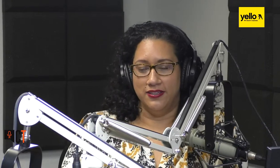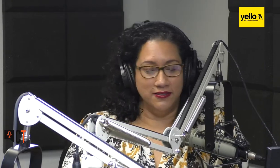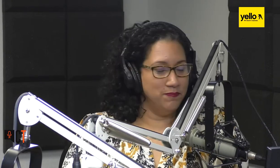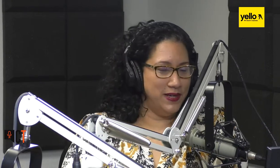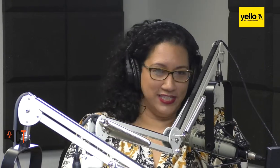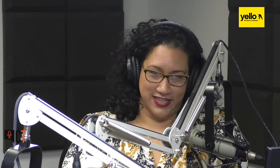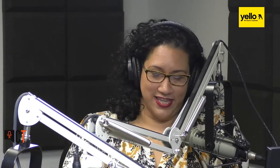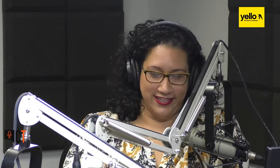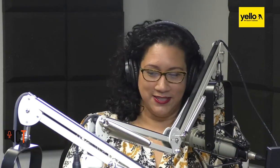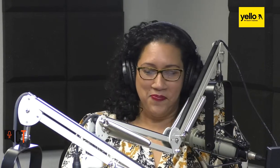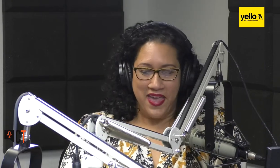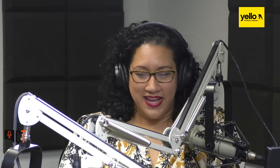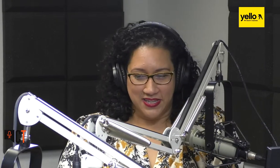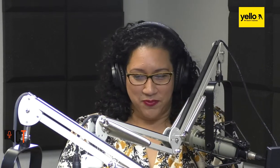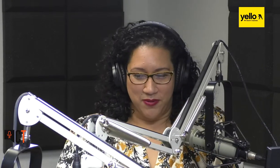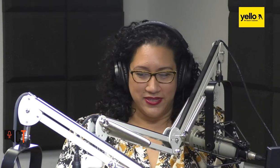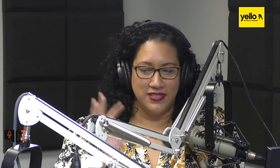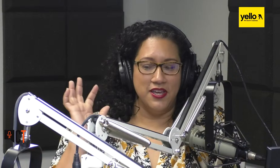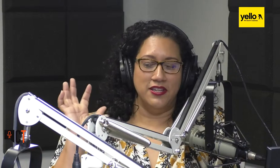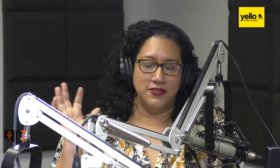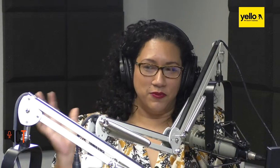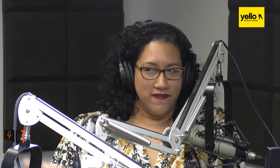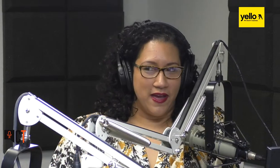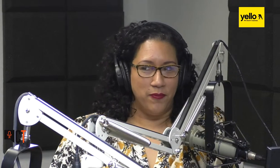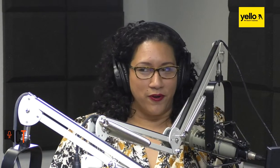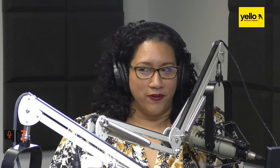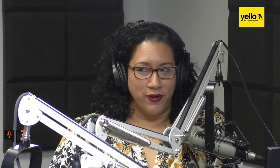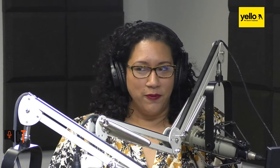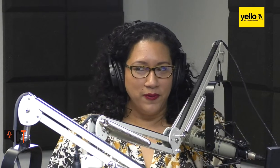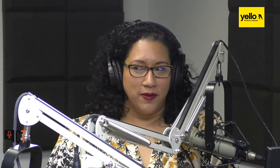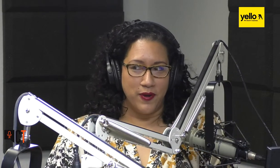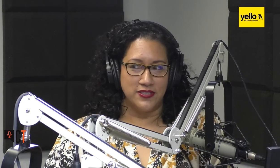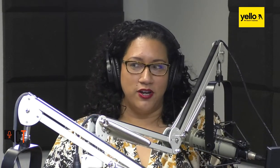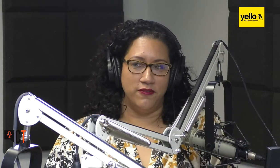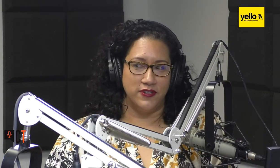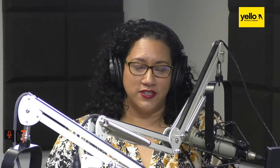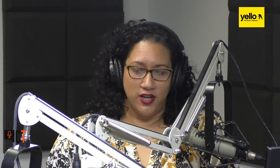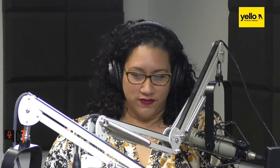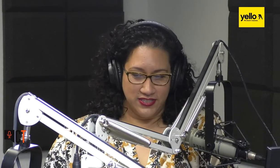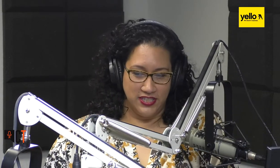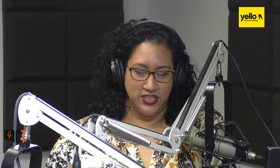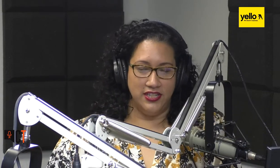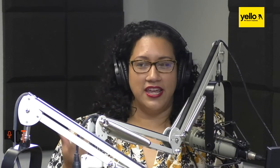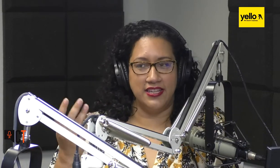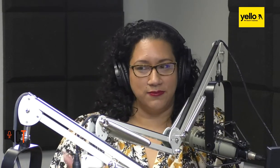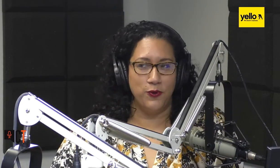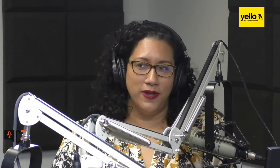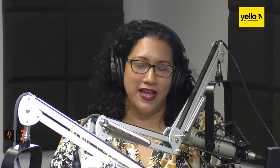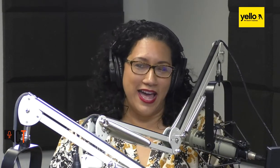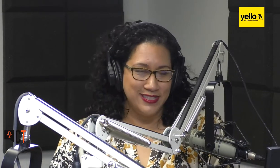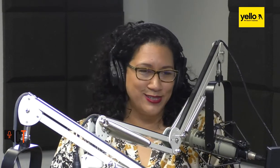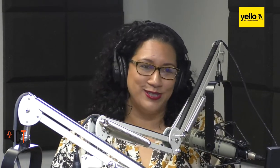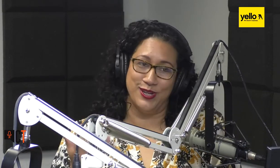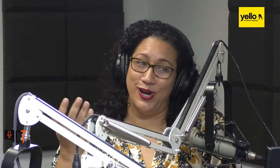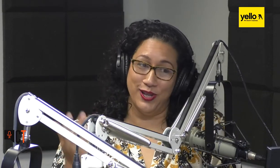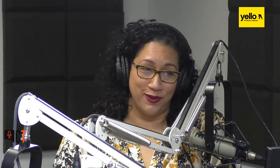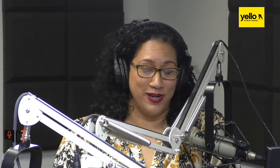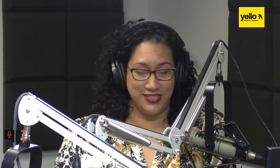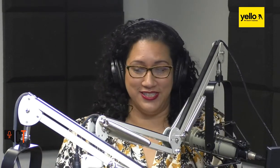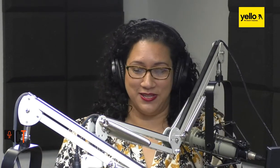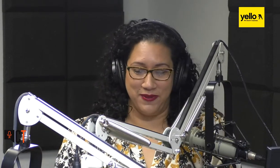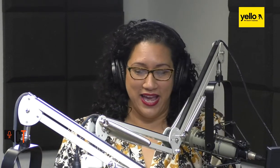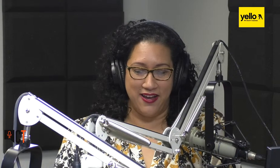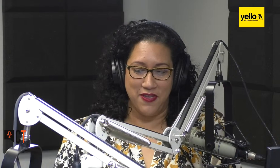whole bunch of things. As I promised, some more of that border reopening press conference conversation, getting some answers to all